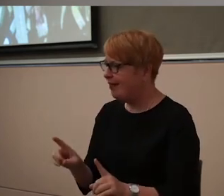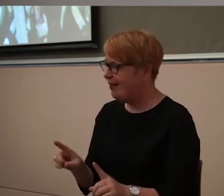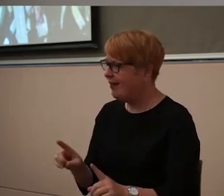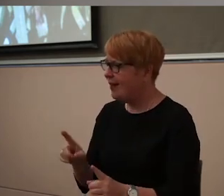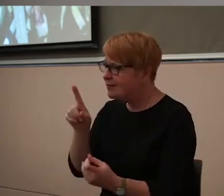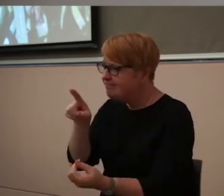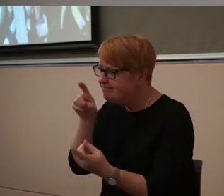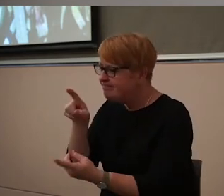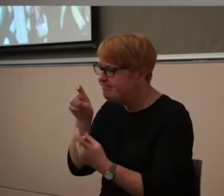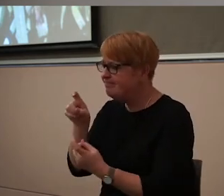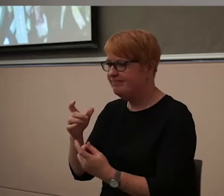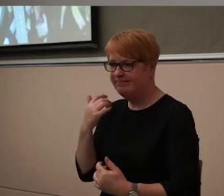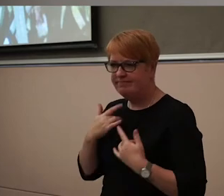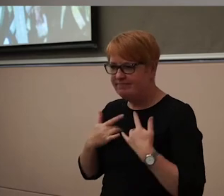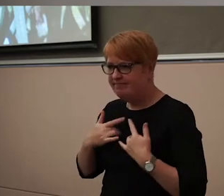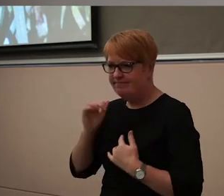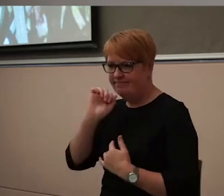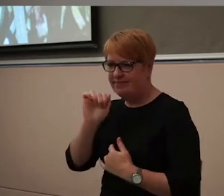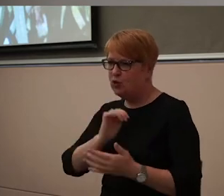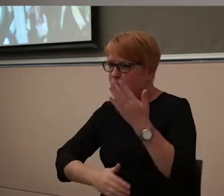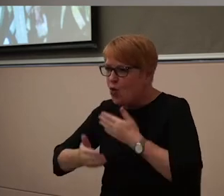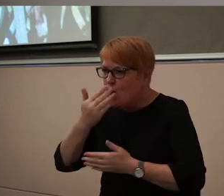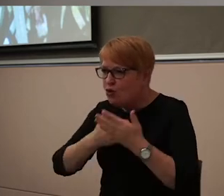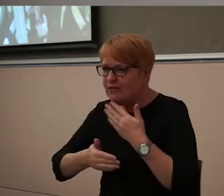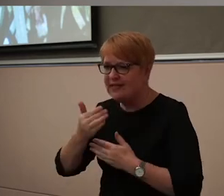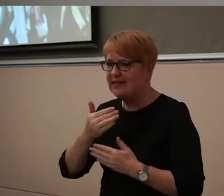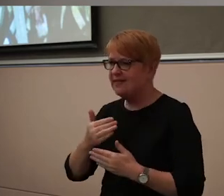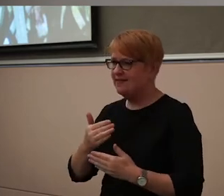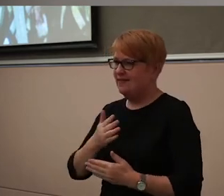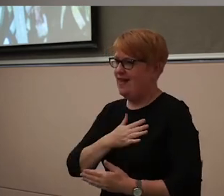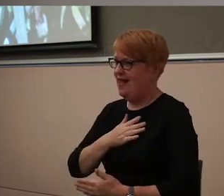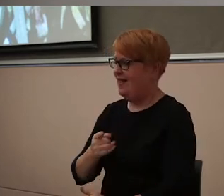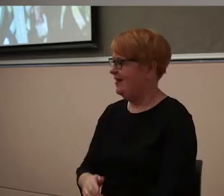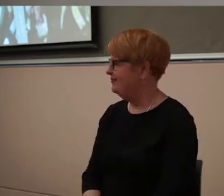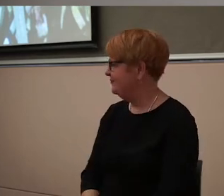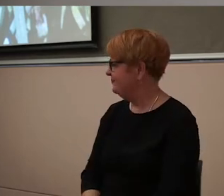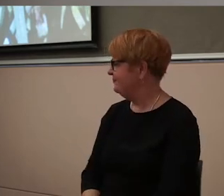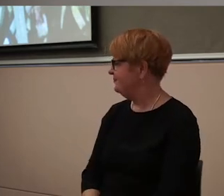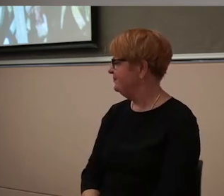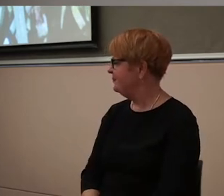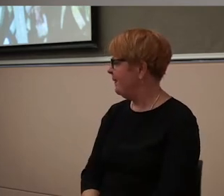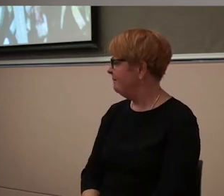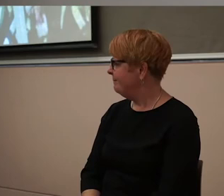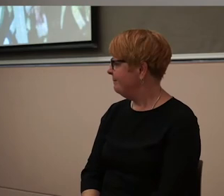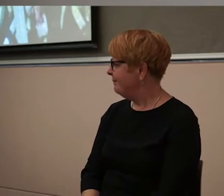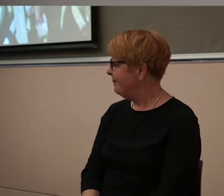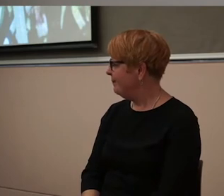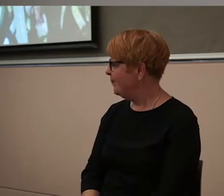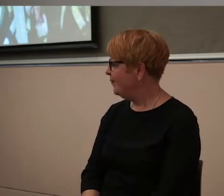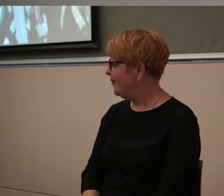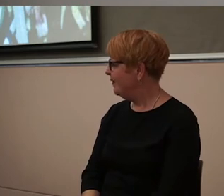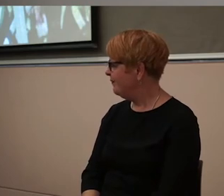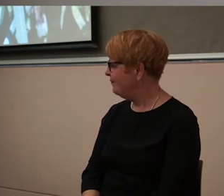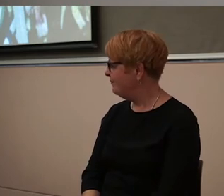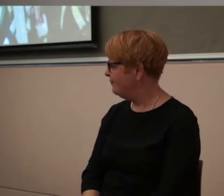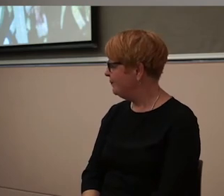organisations to get to the point where you might create film from. That is now this kind of beginning. I understand that